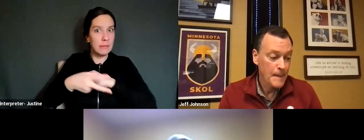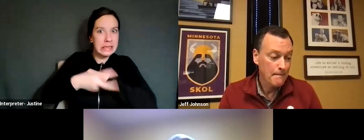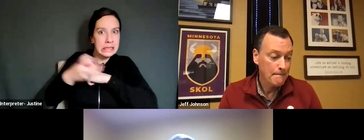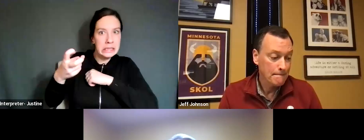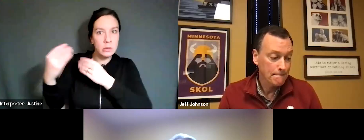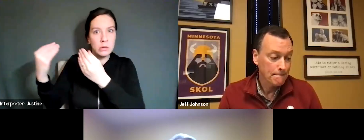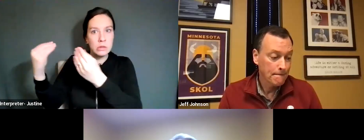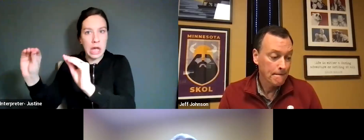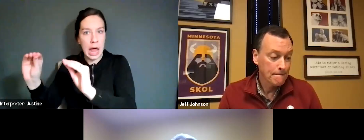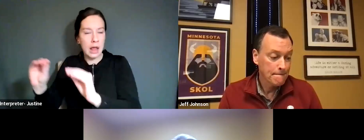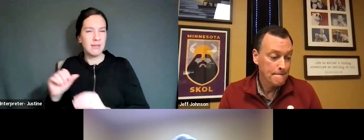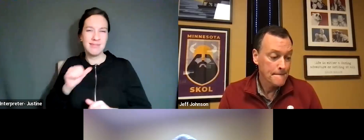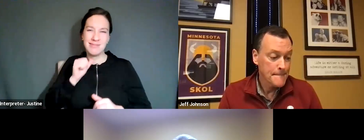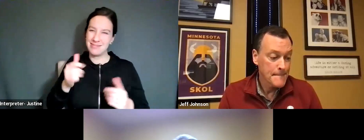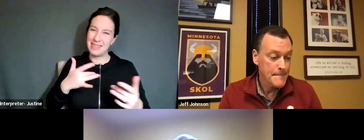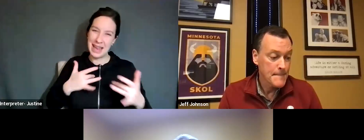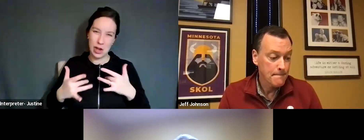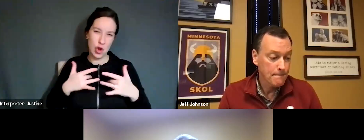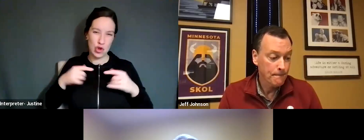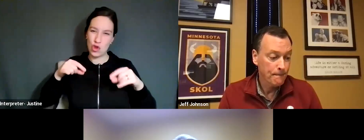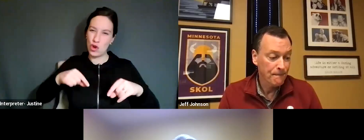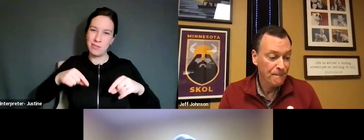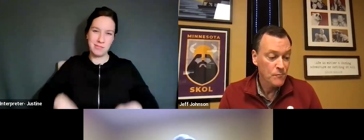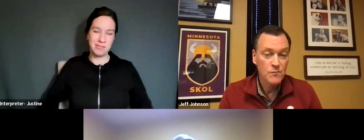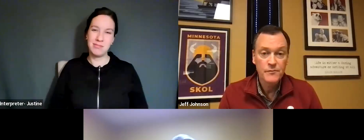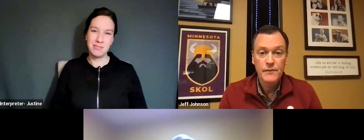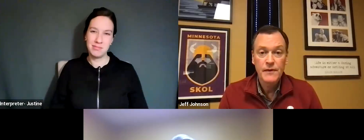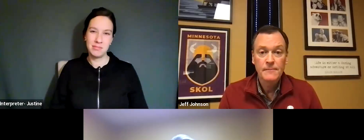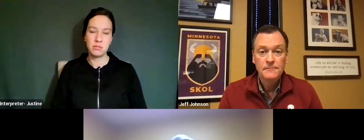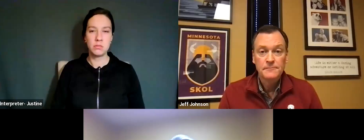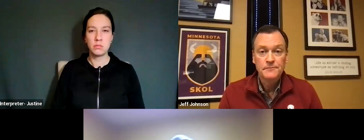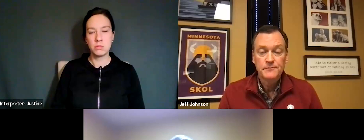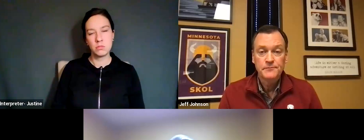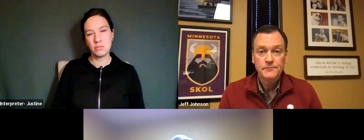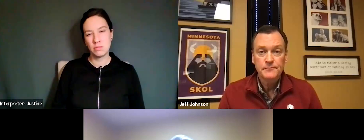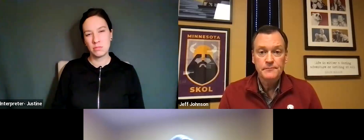industry that anything like that has happened.